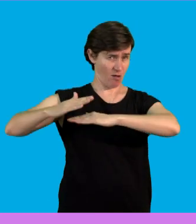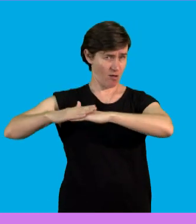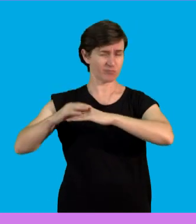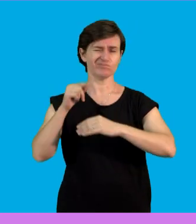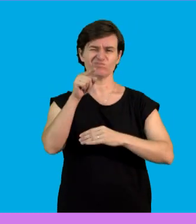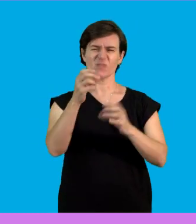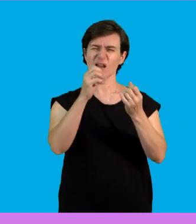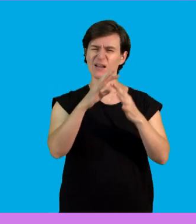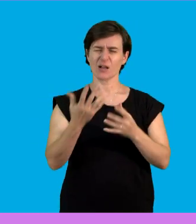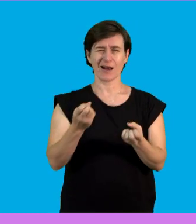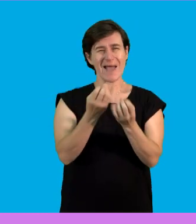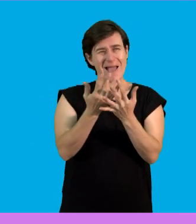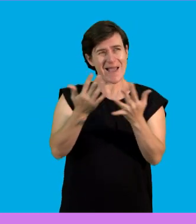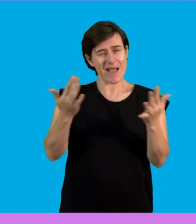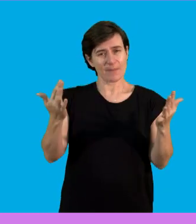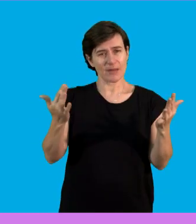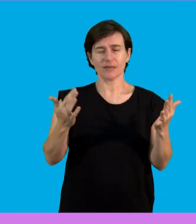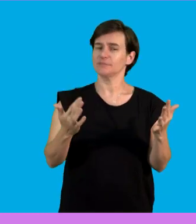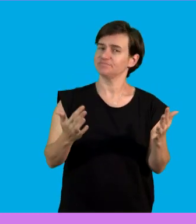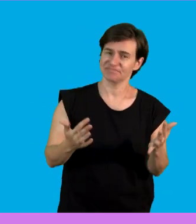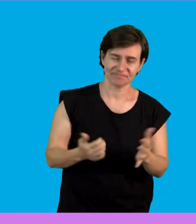calculate the number of